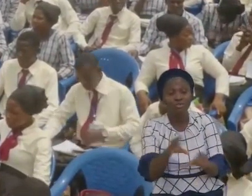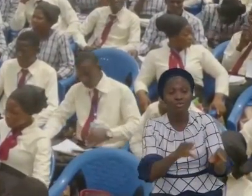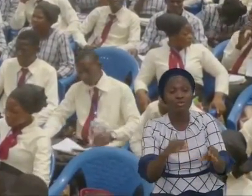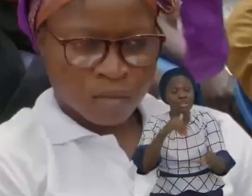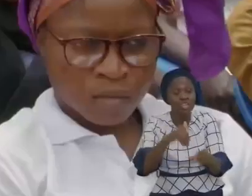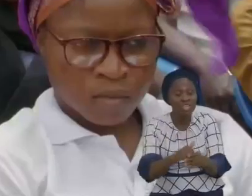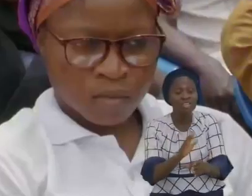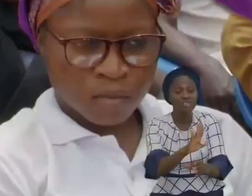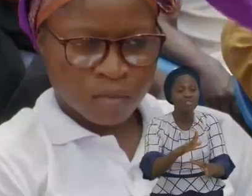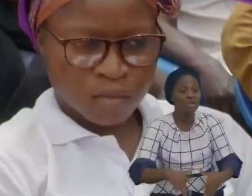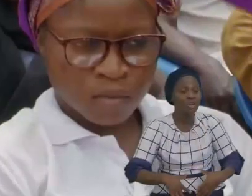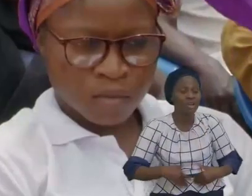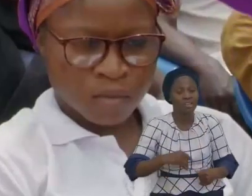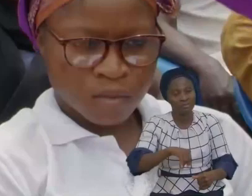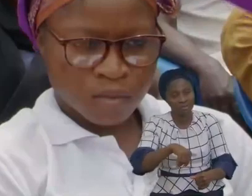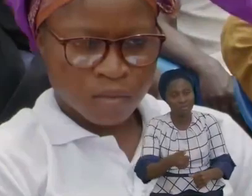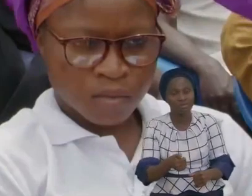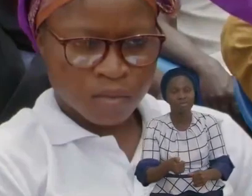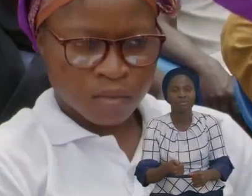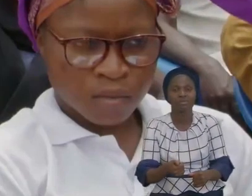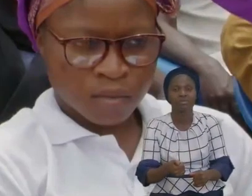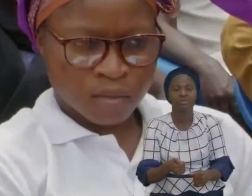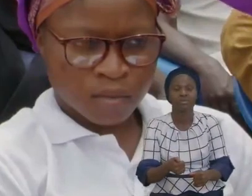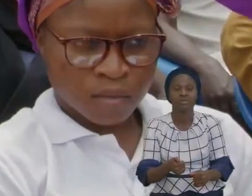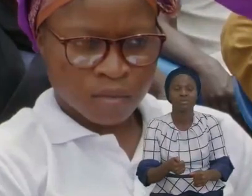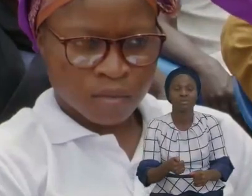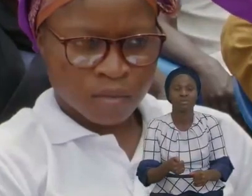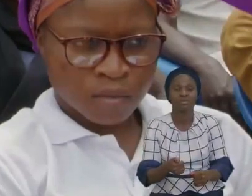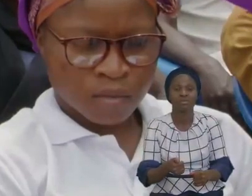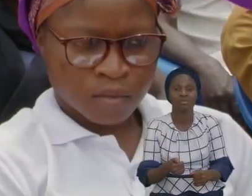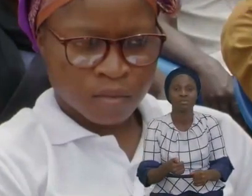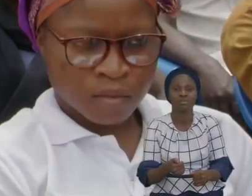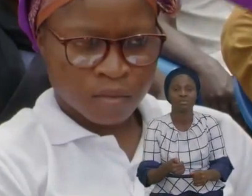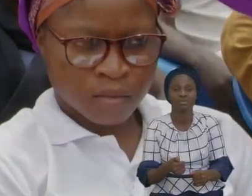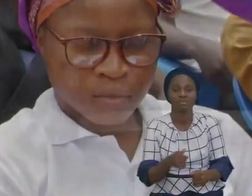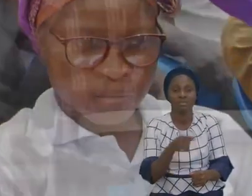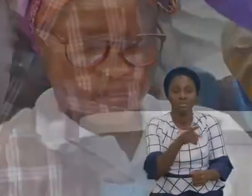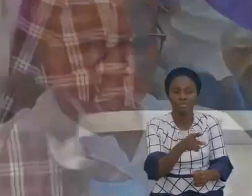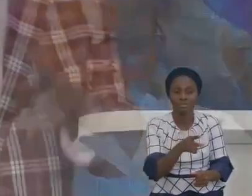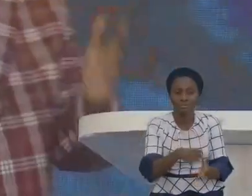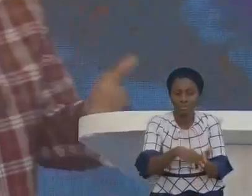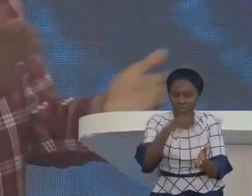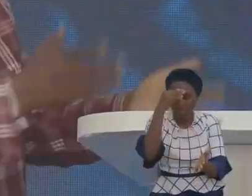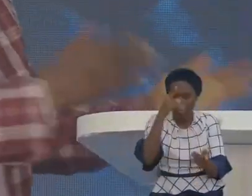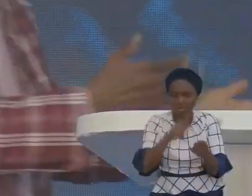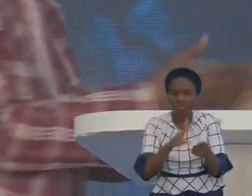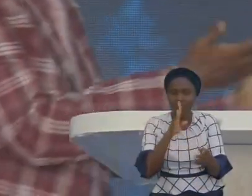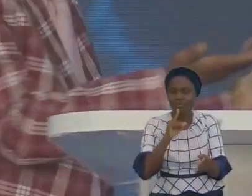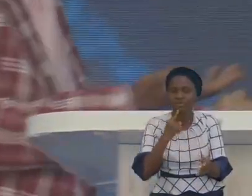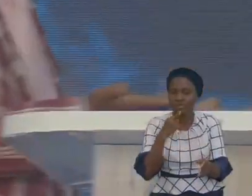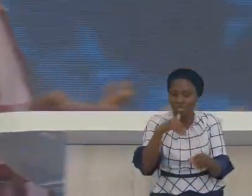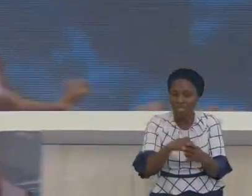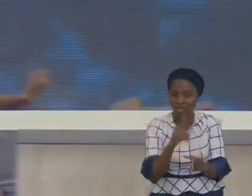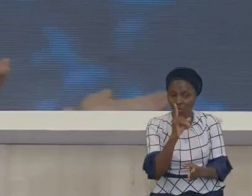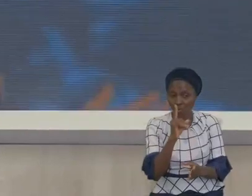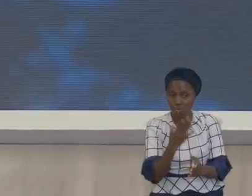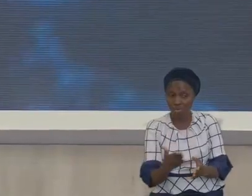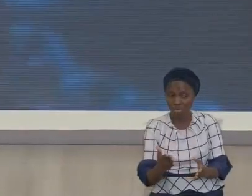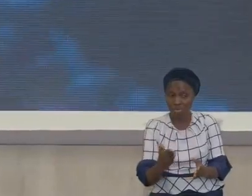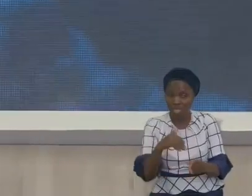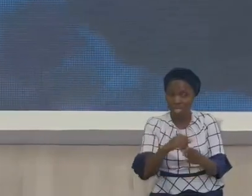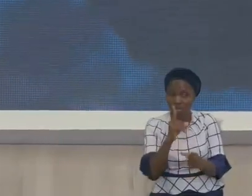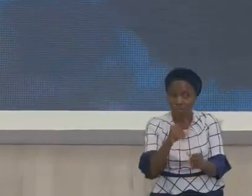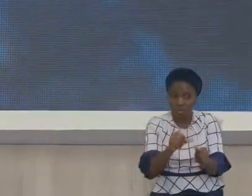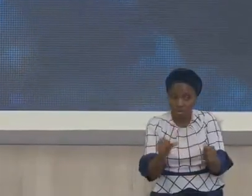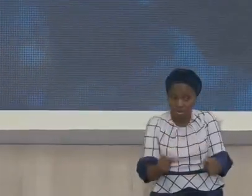You learn to be diligent in one thing, in one area of your life, you are going to be diligent in other areas of